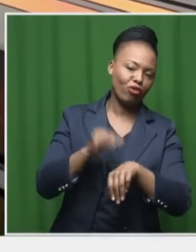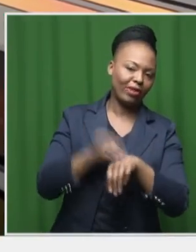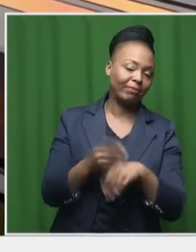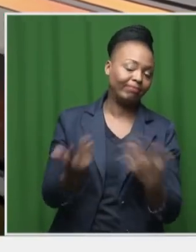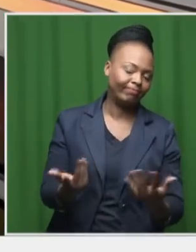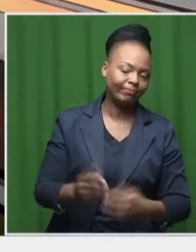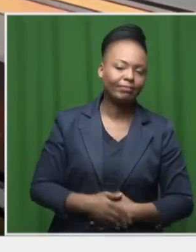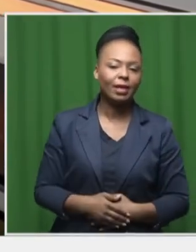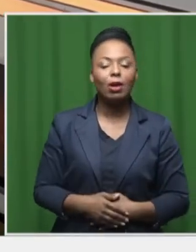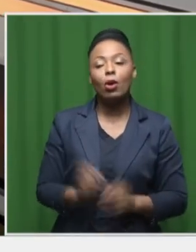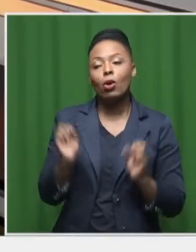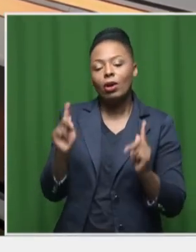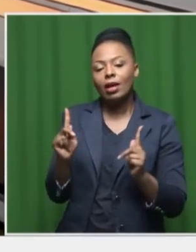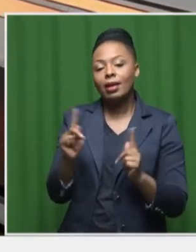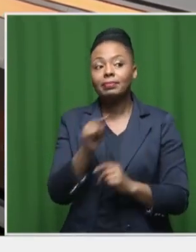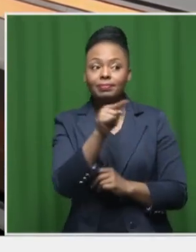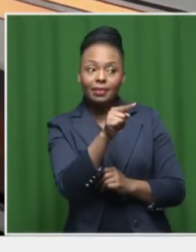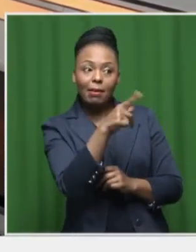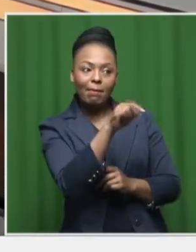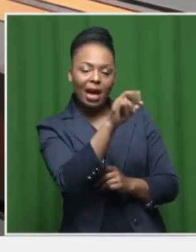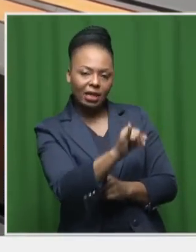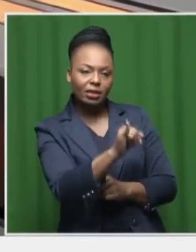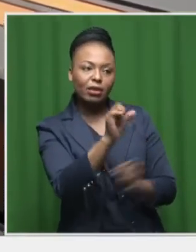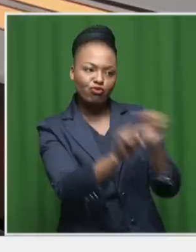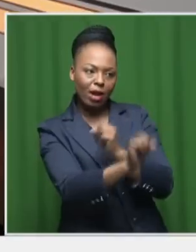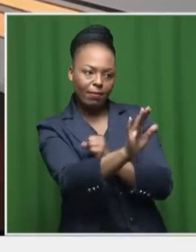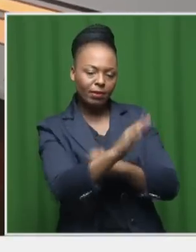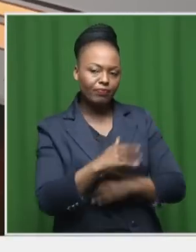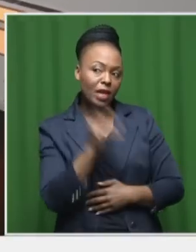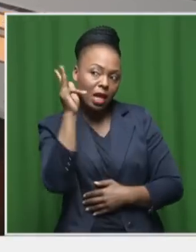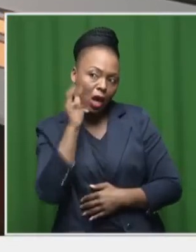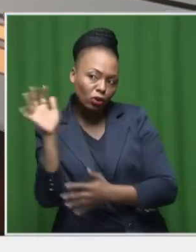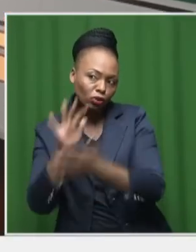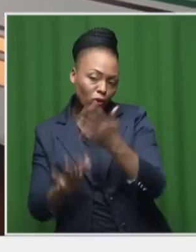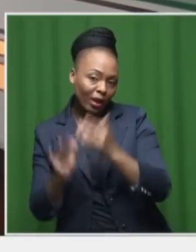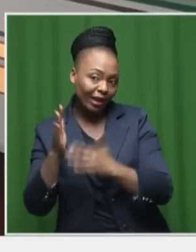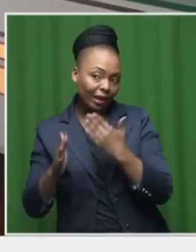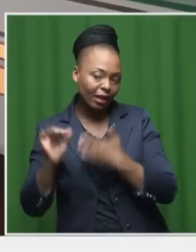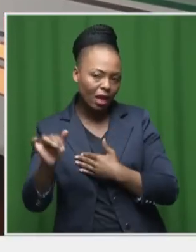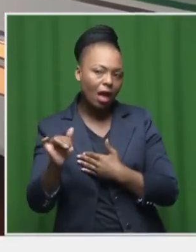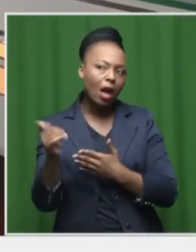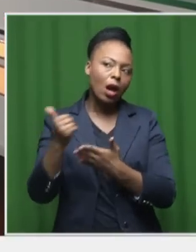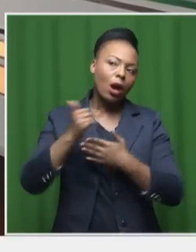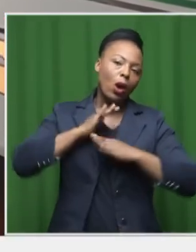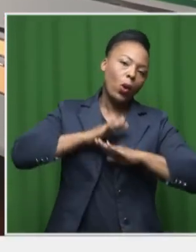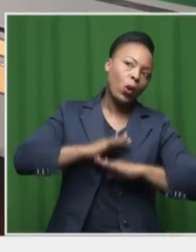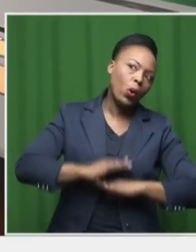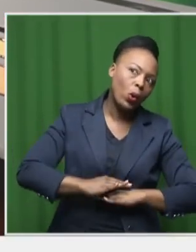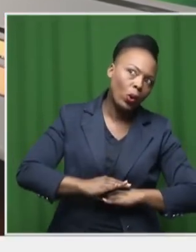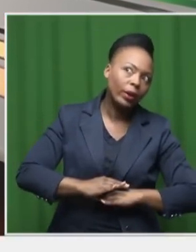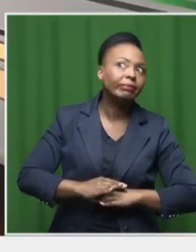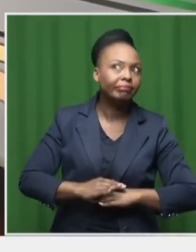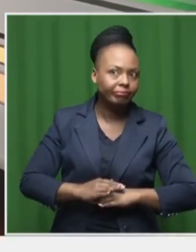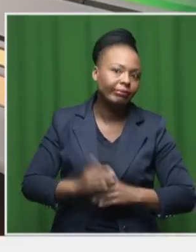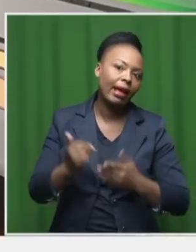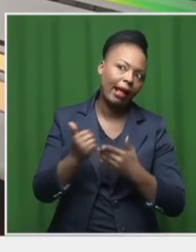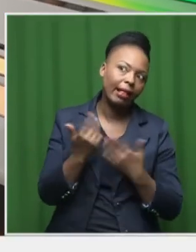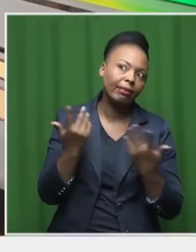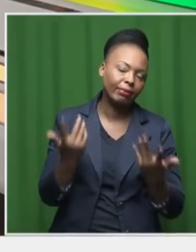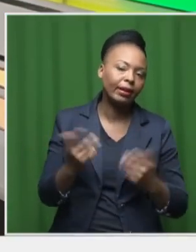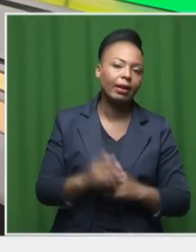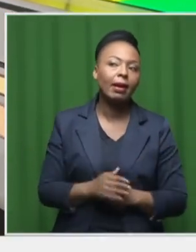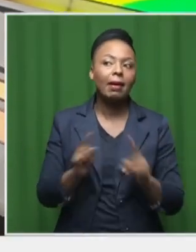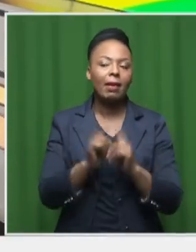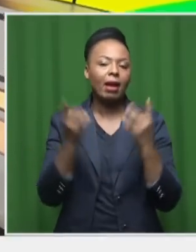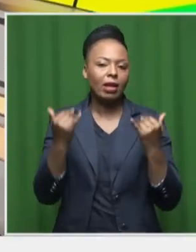well. Pali, I'm going to leave it with you to wrap this. Hearing stories like this, I mean, it certainly does help. We cannot eliminate this, because